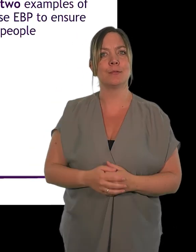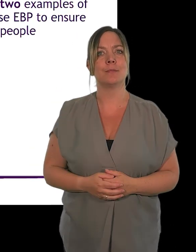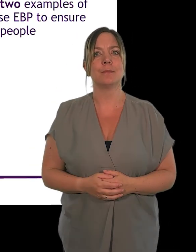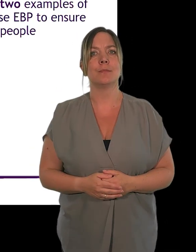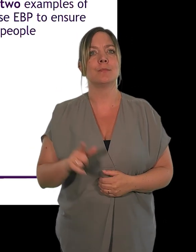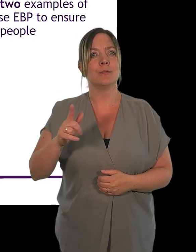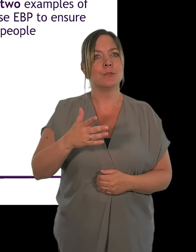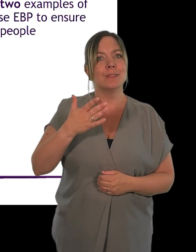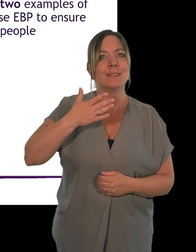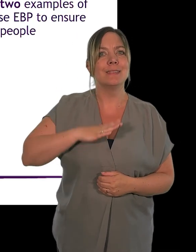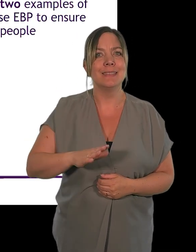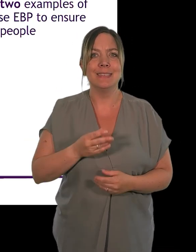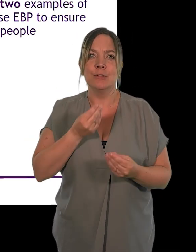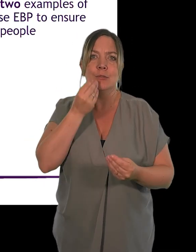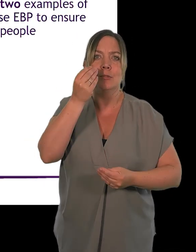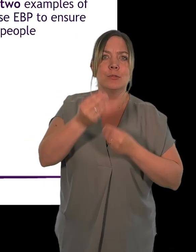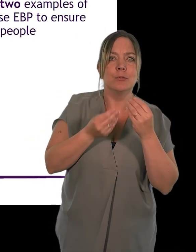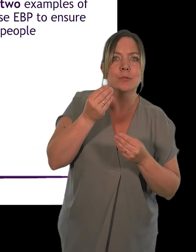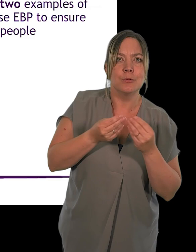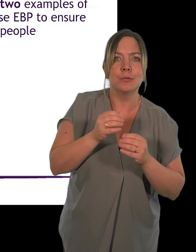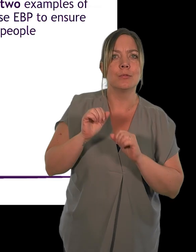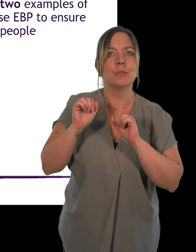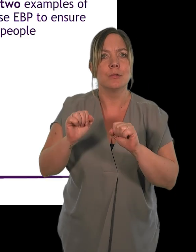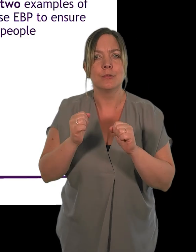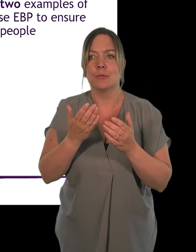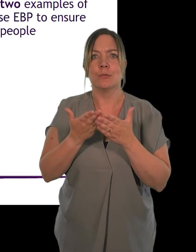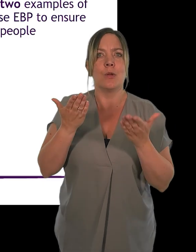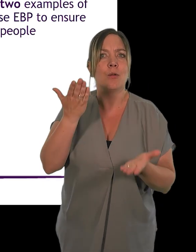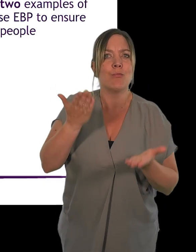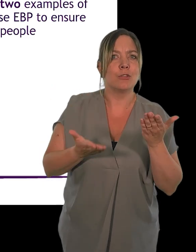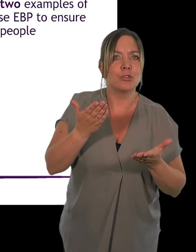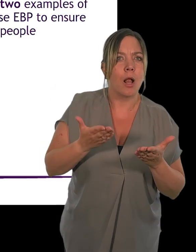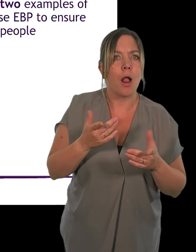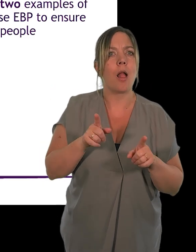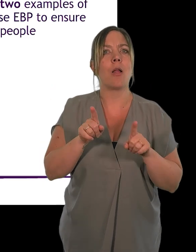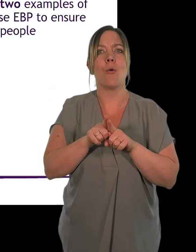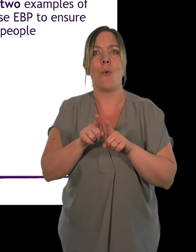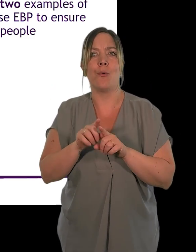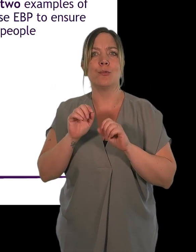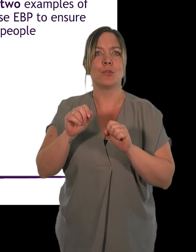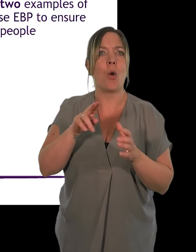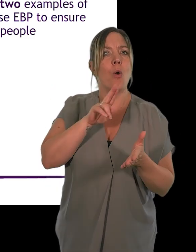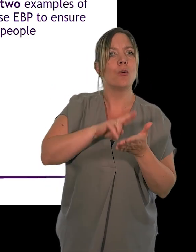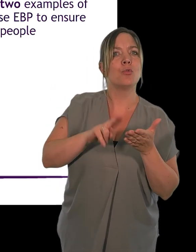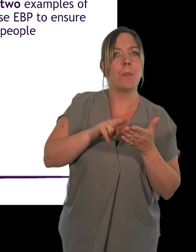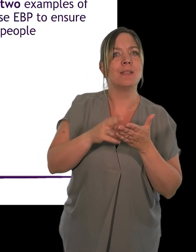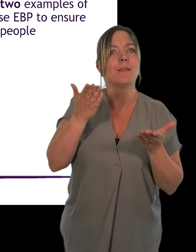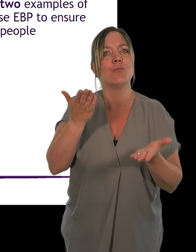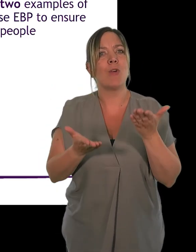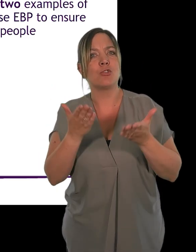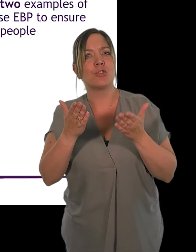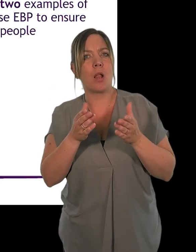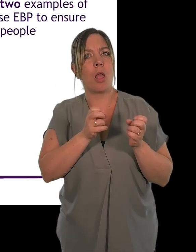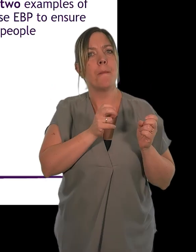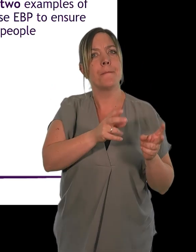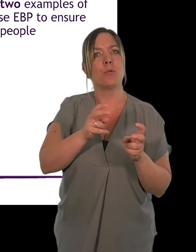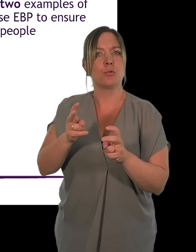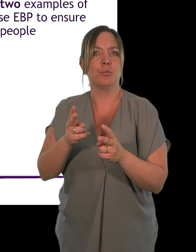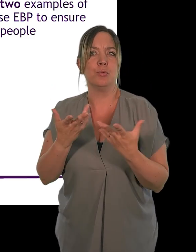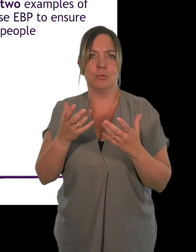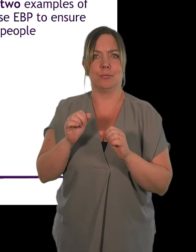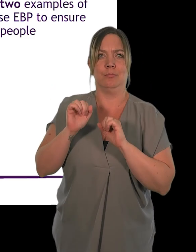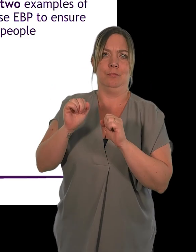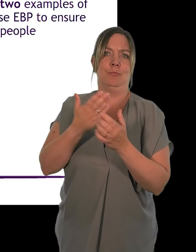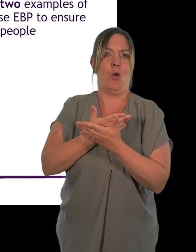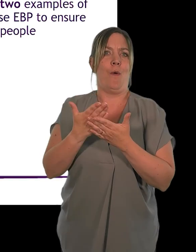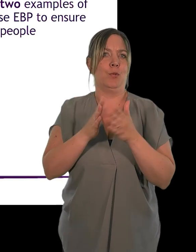are likely to be obvious choices, but other models are available. So I suggest